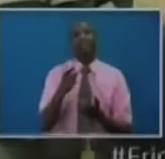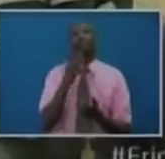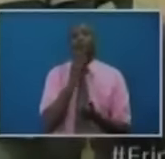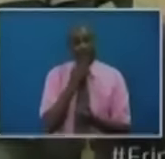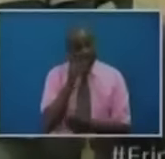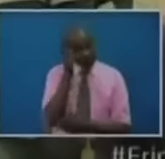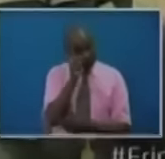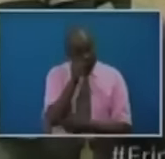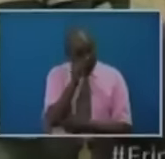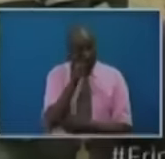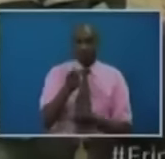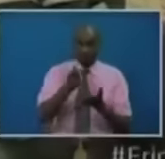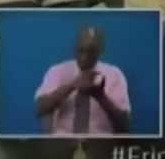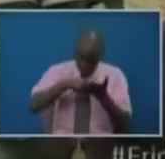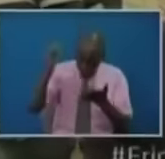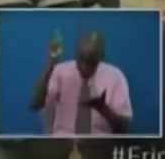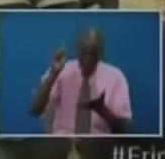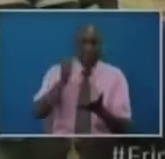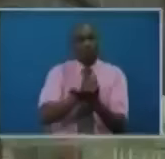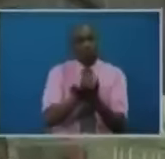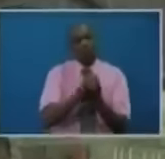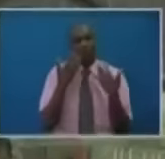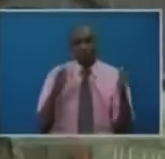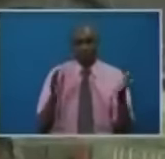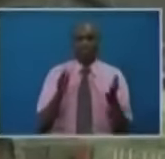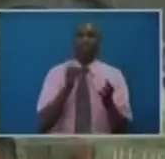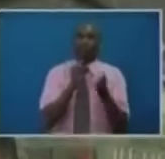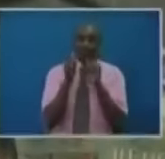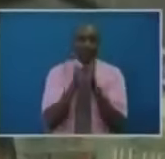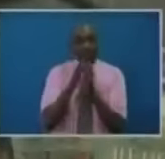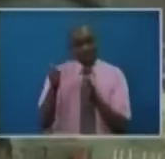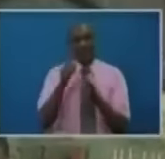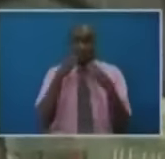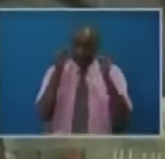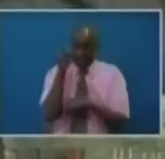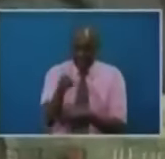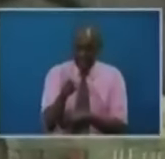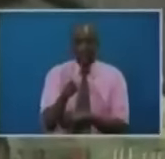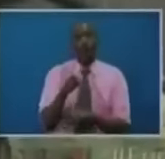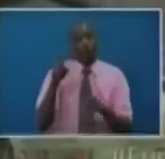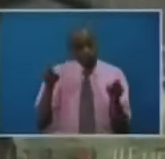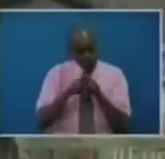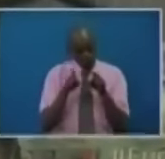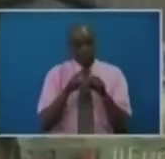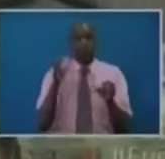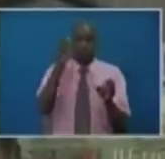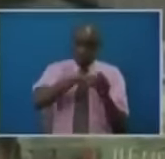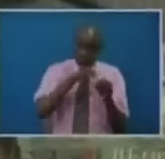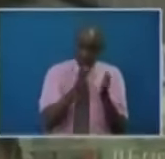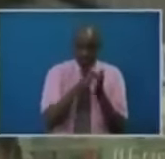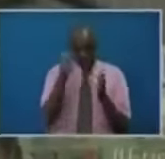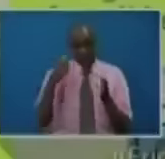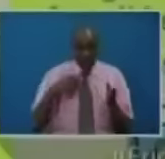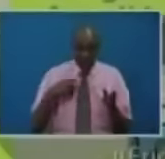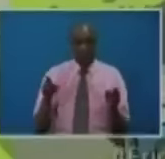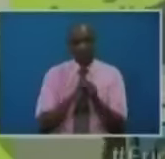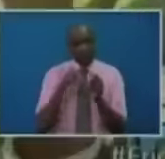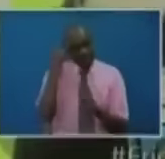Musalia Mudavadi the green light to contest for presidency, as well as form an alliance with like-minded